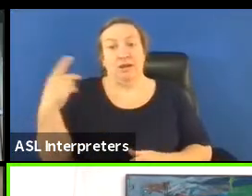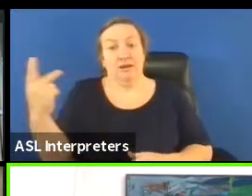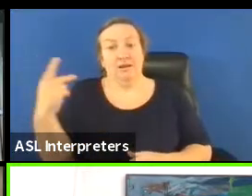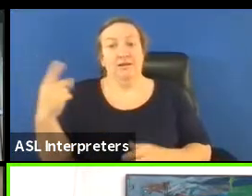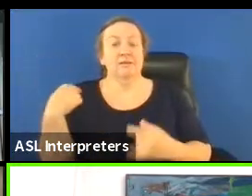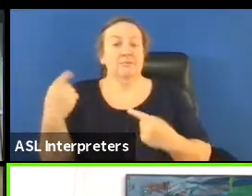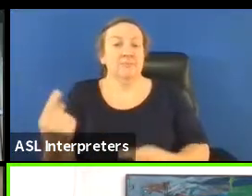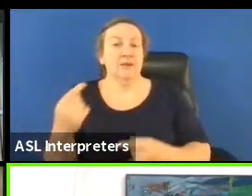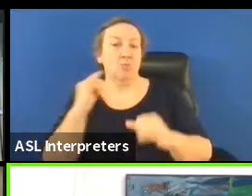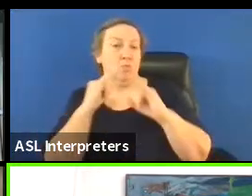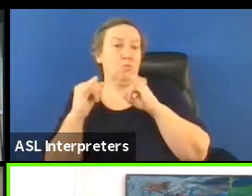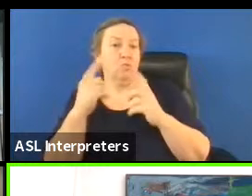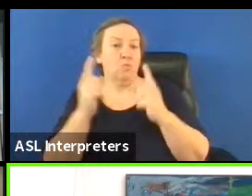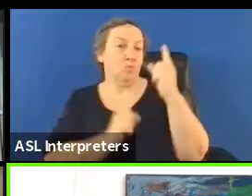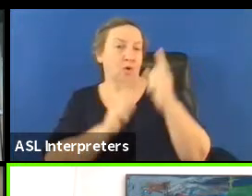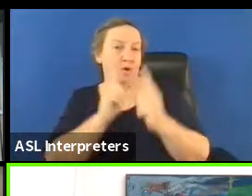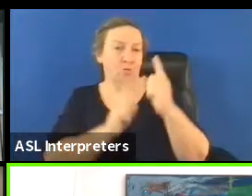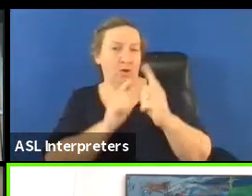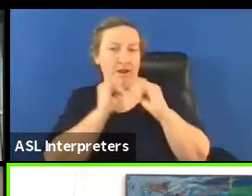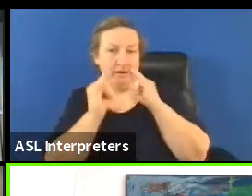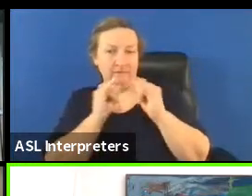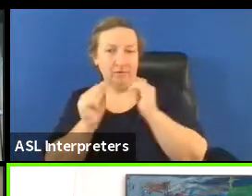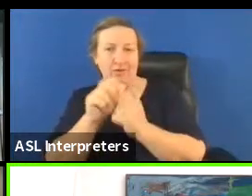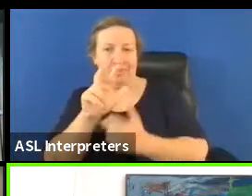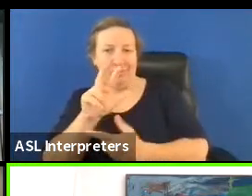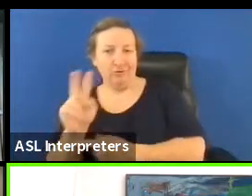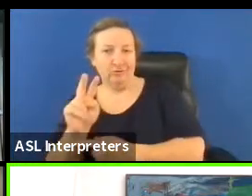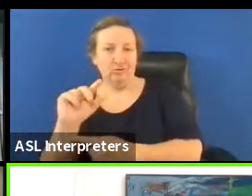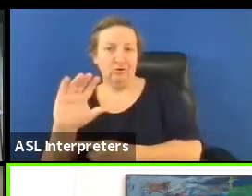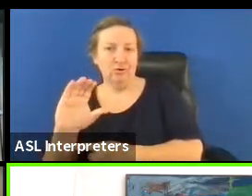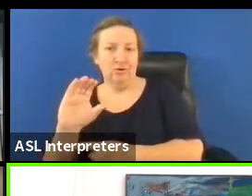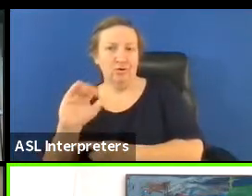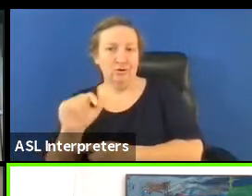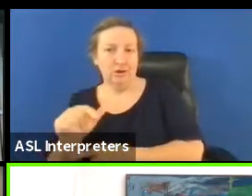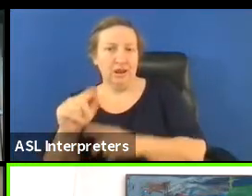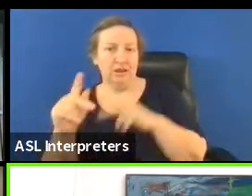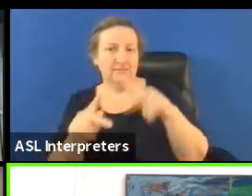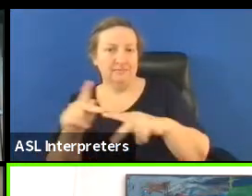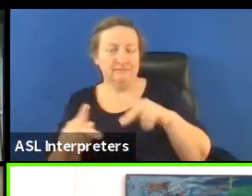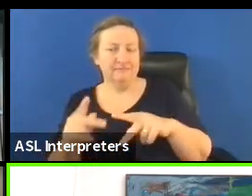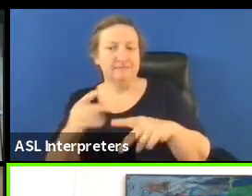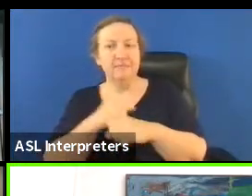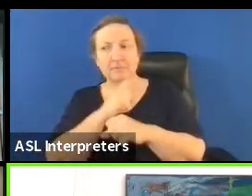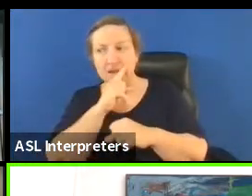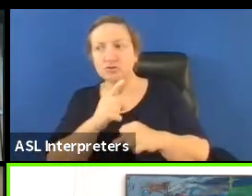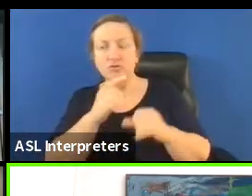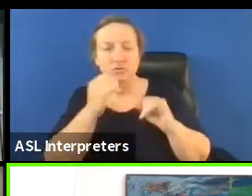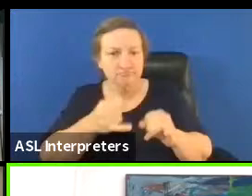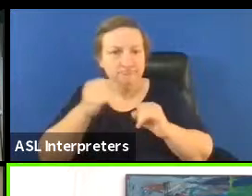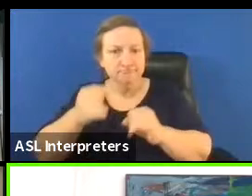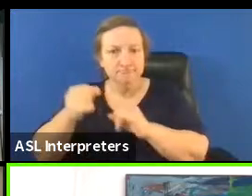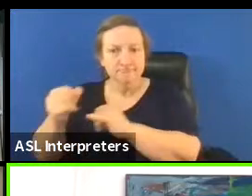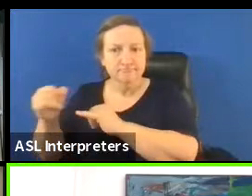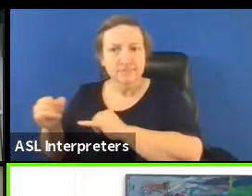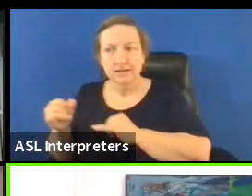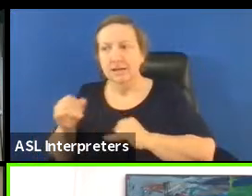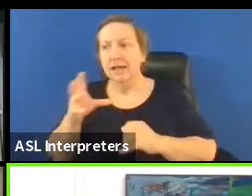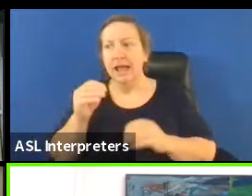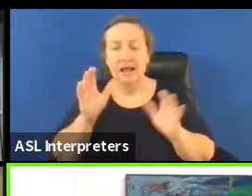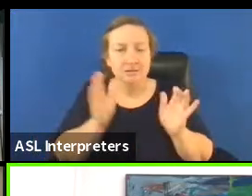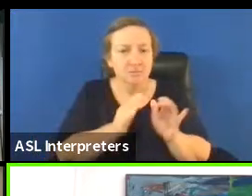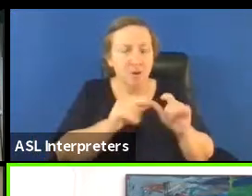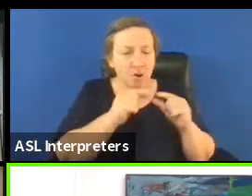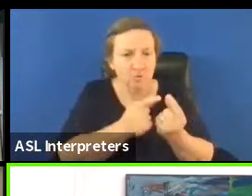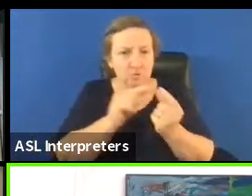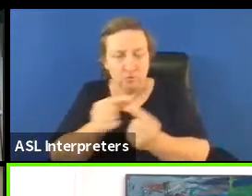one-on-one interviews with the 32 CAG members, and in order to ensure that individual as well as small group